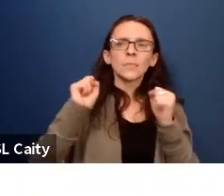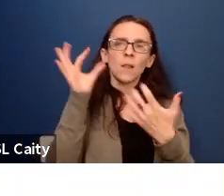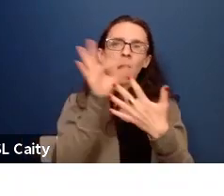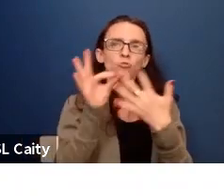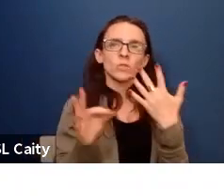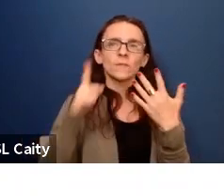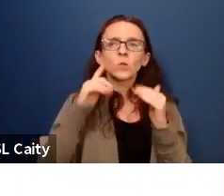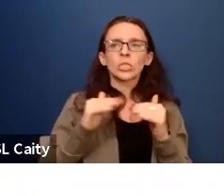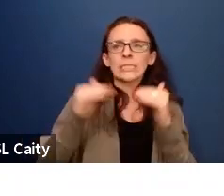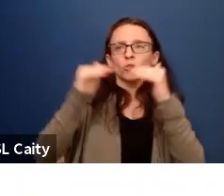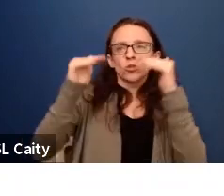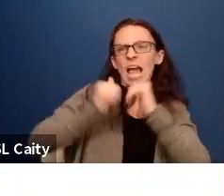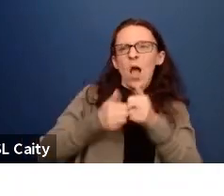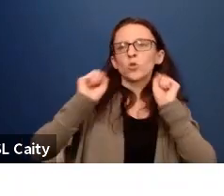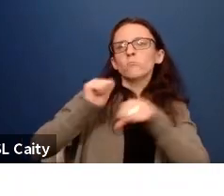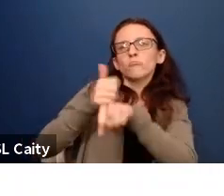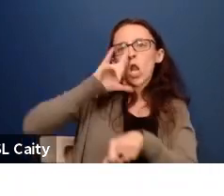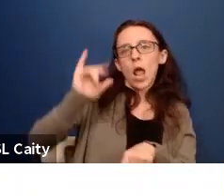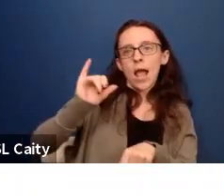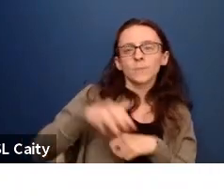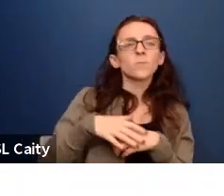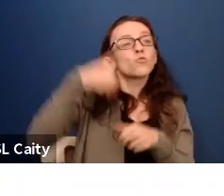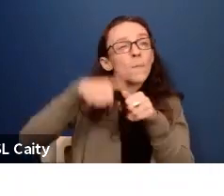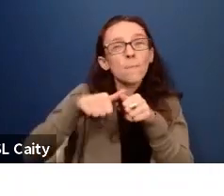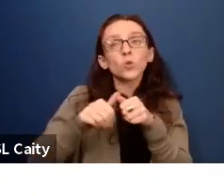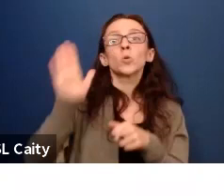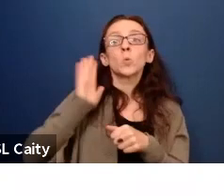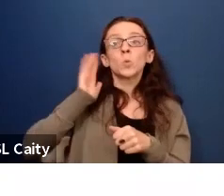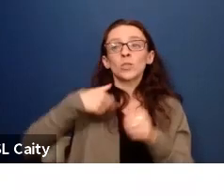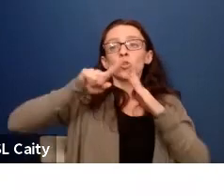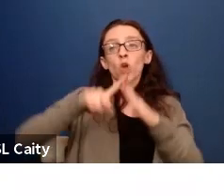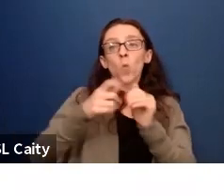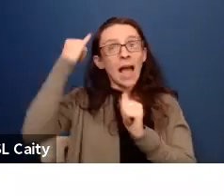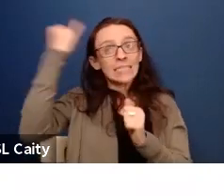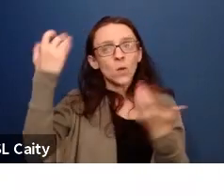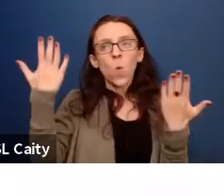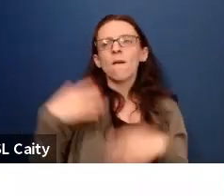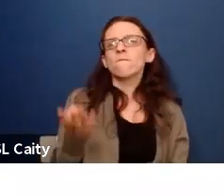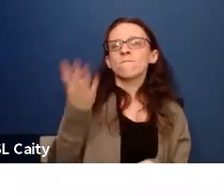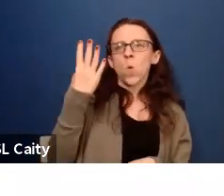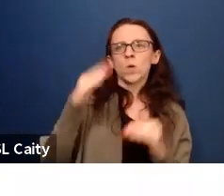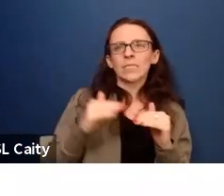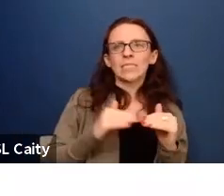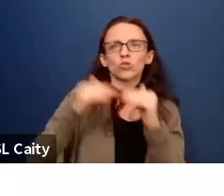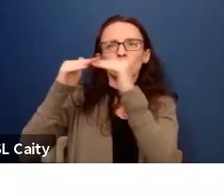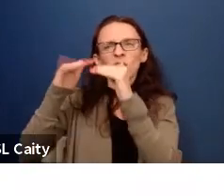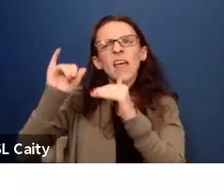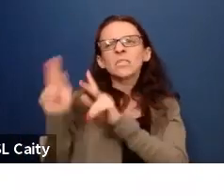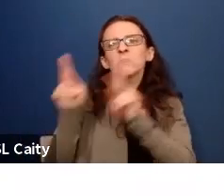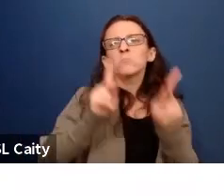You'll remember that we started with 4 tiers. that is similar to what Chicago